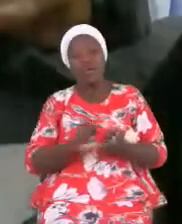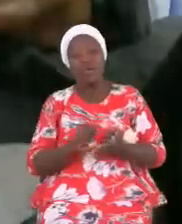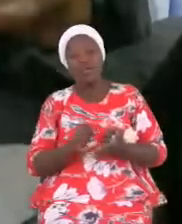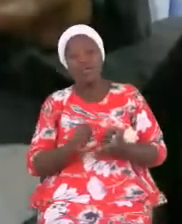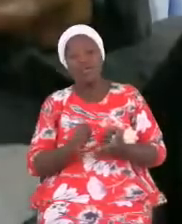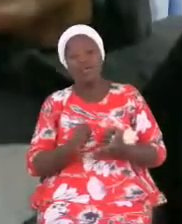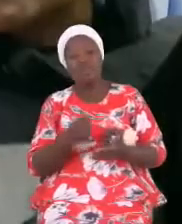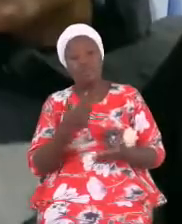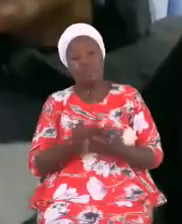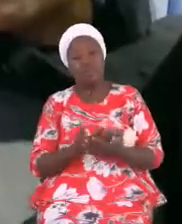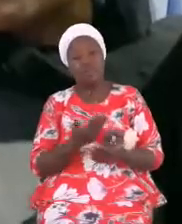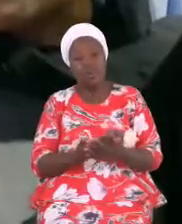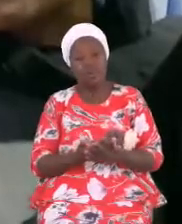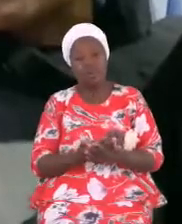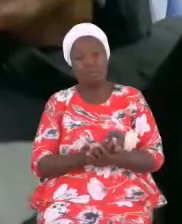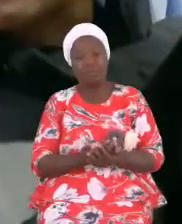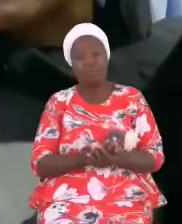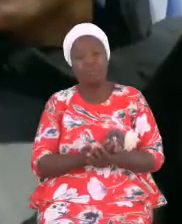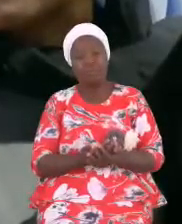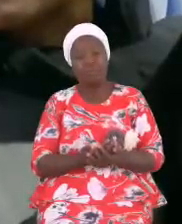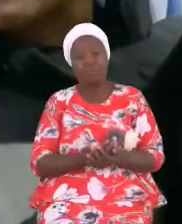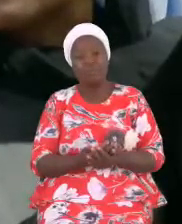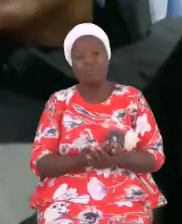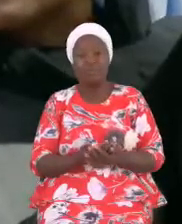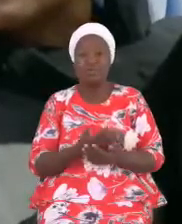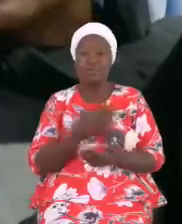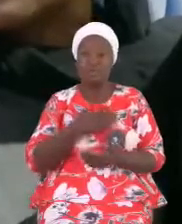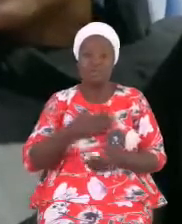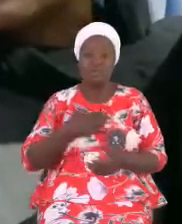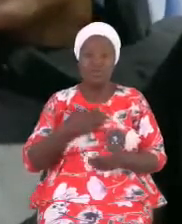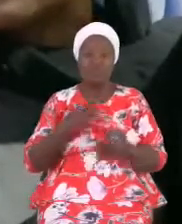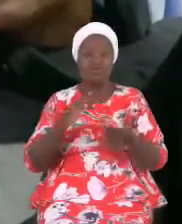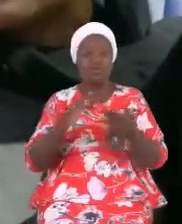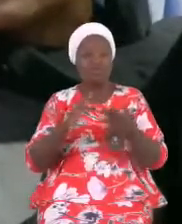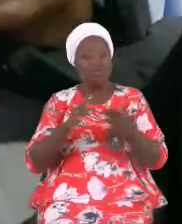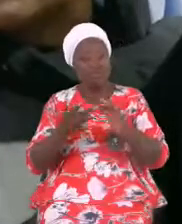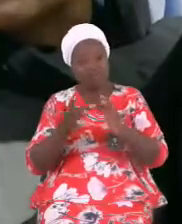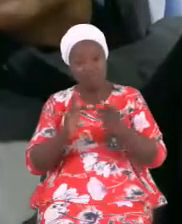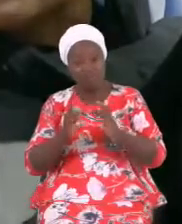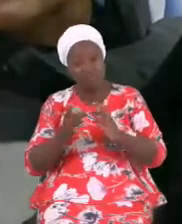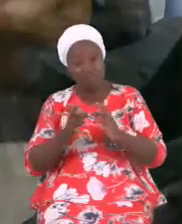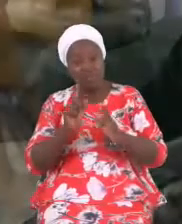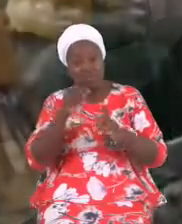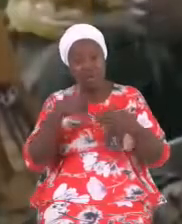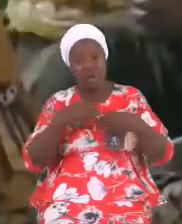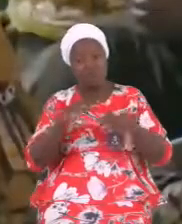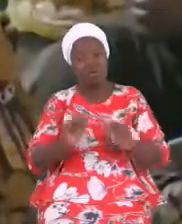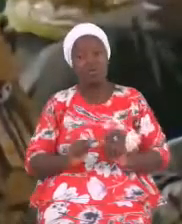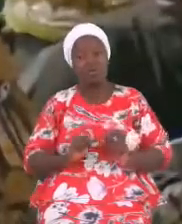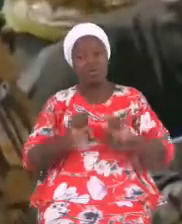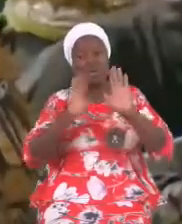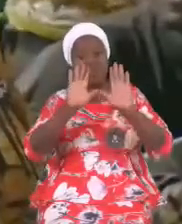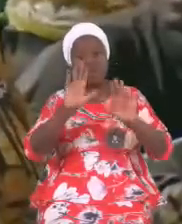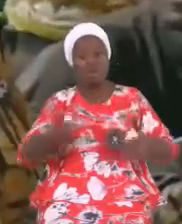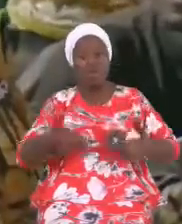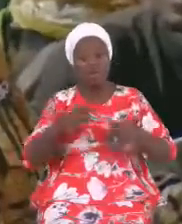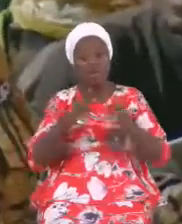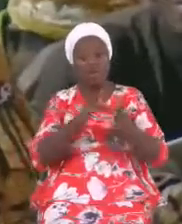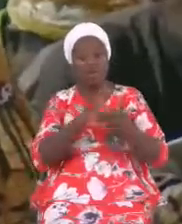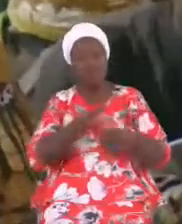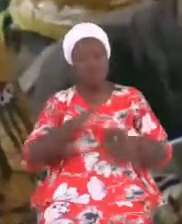Online, you have given your life to Jesus, you can connect with Christ by clicking the